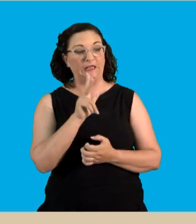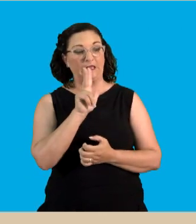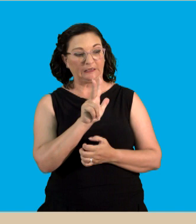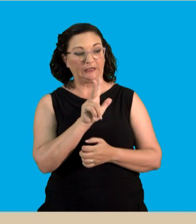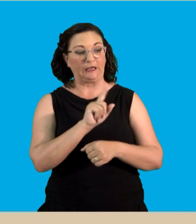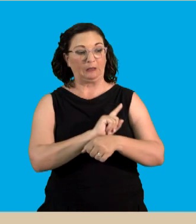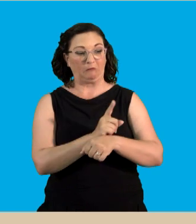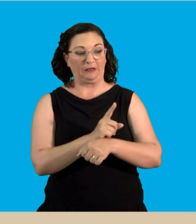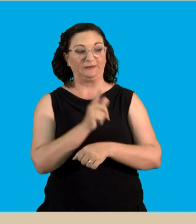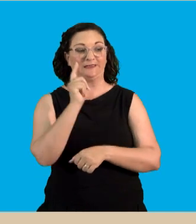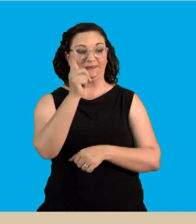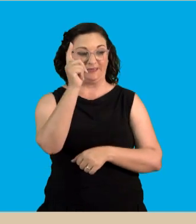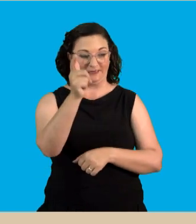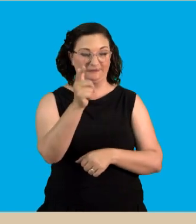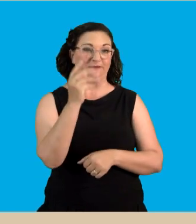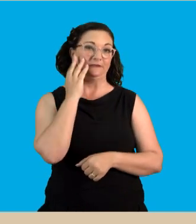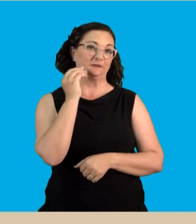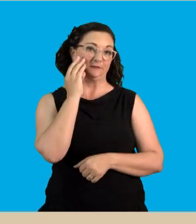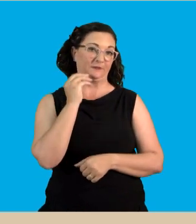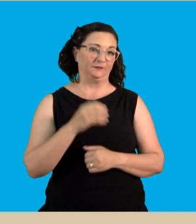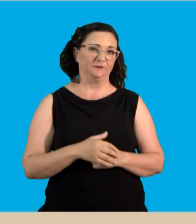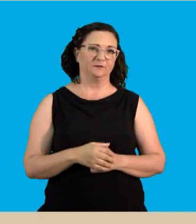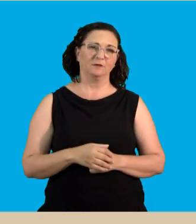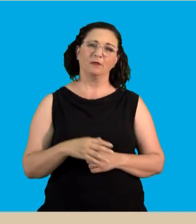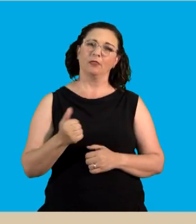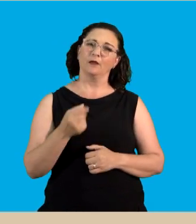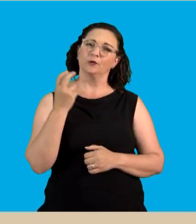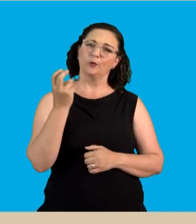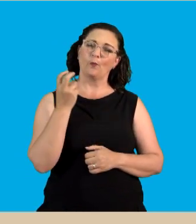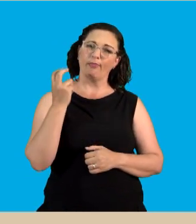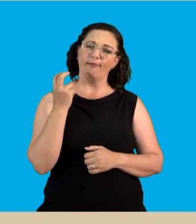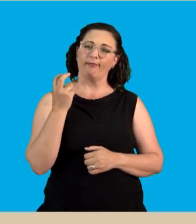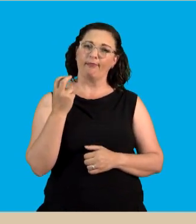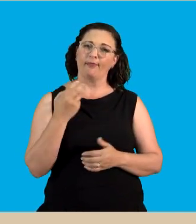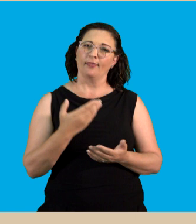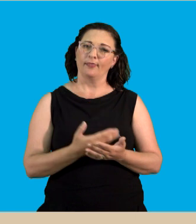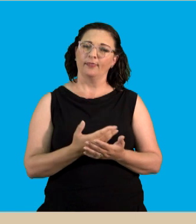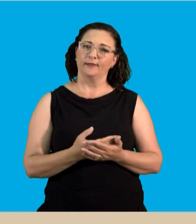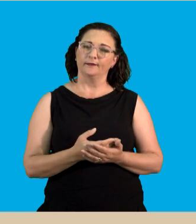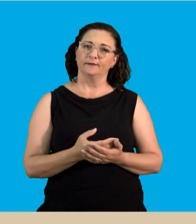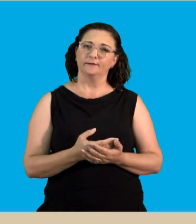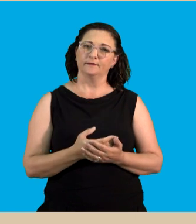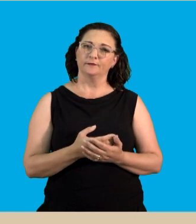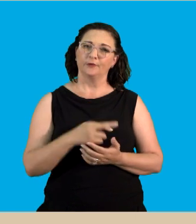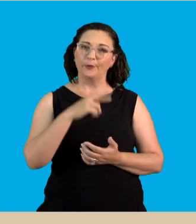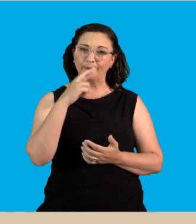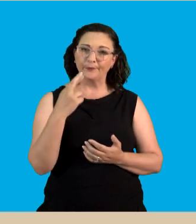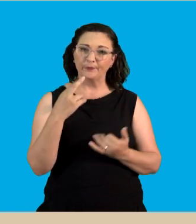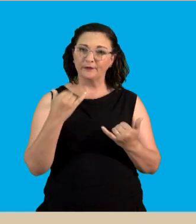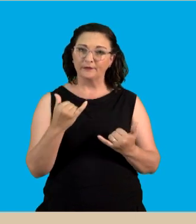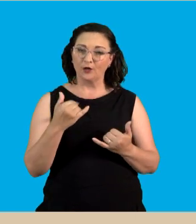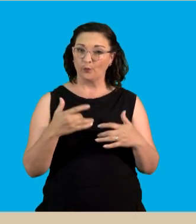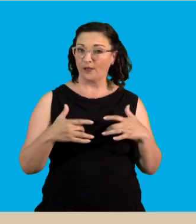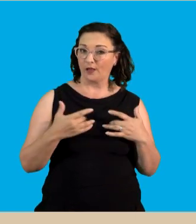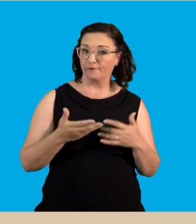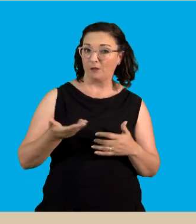after 8 minutes. After 8 minutes. Now it makes you wonder, learners, that are we